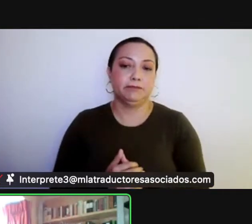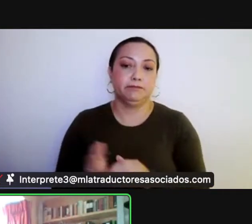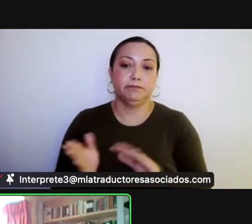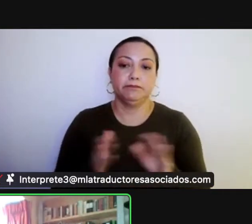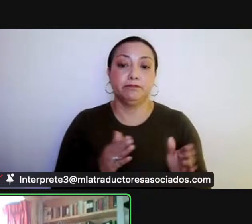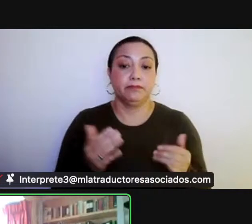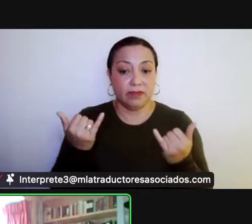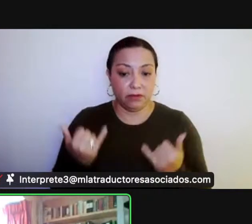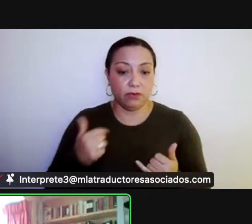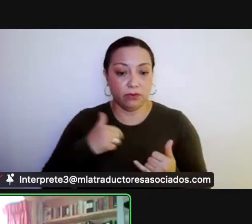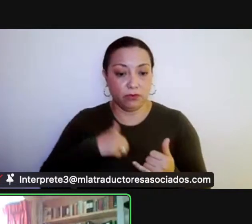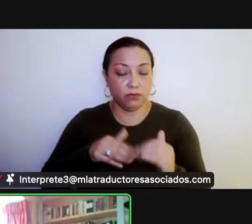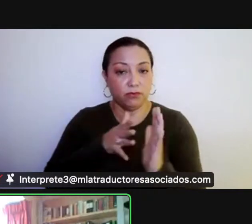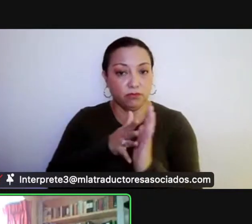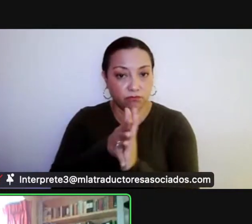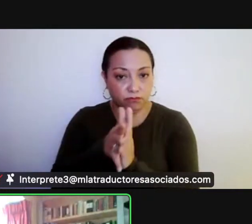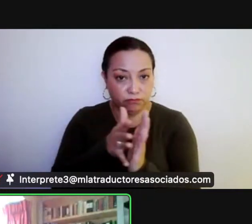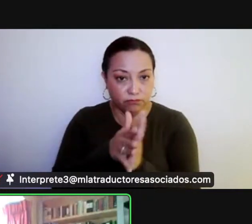to talk